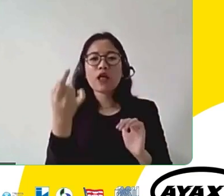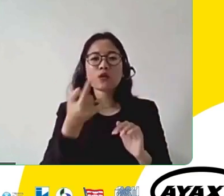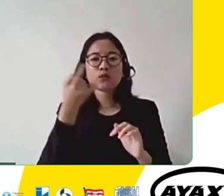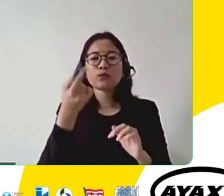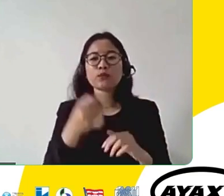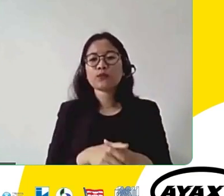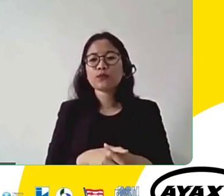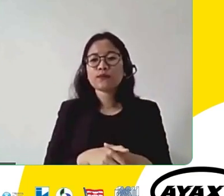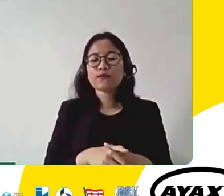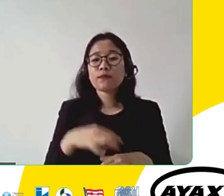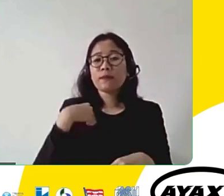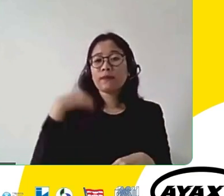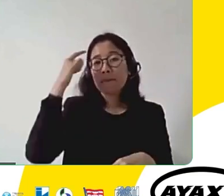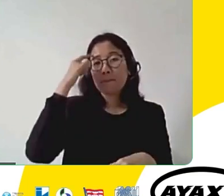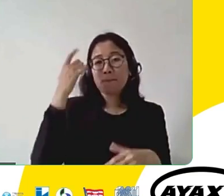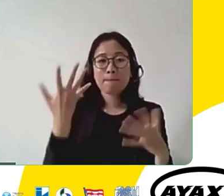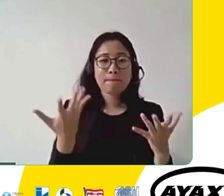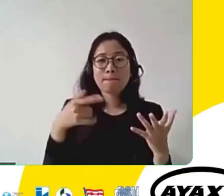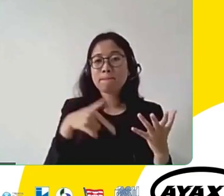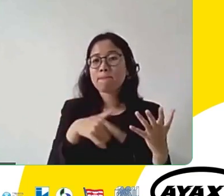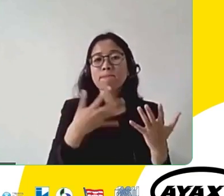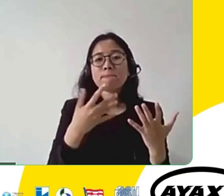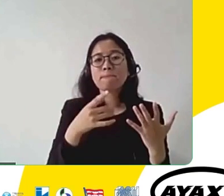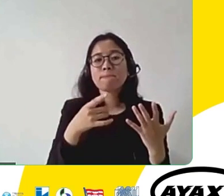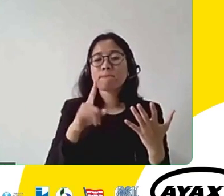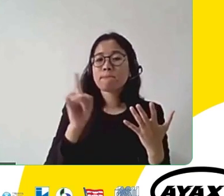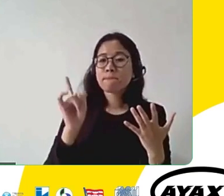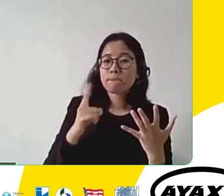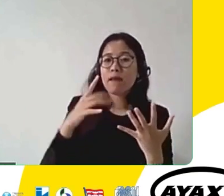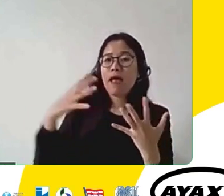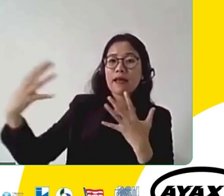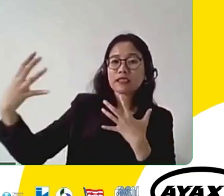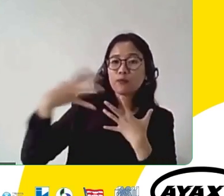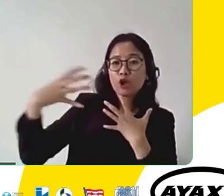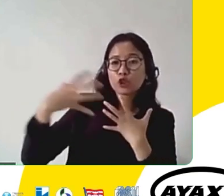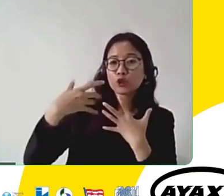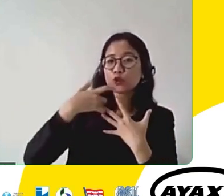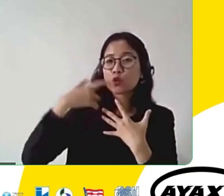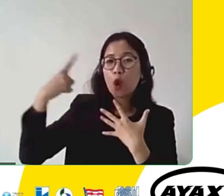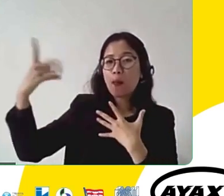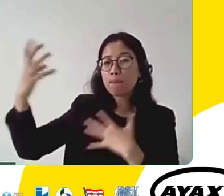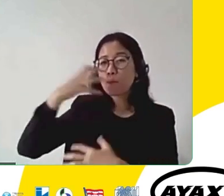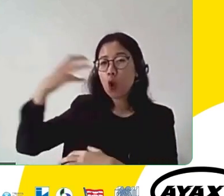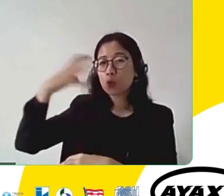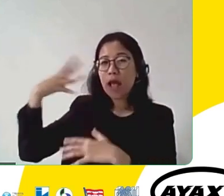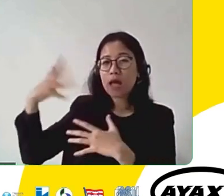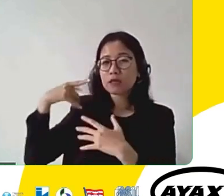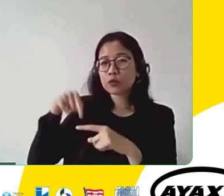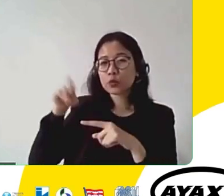air pollution is affected significantly to the death.